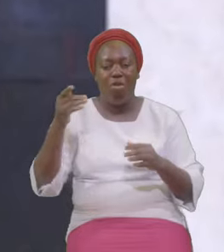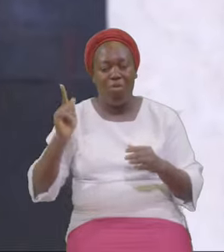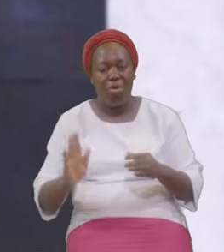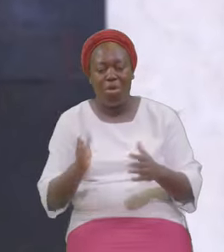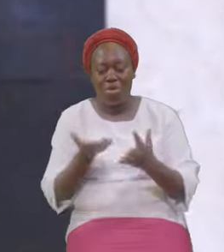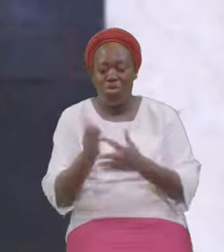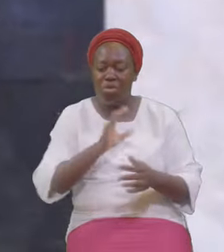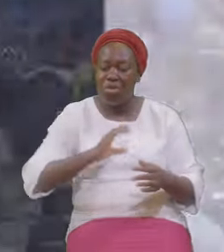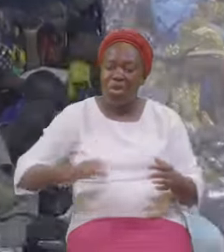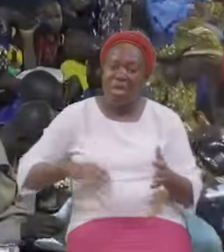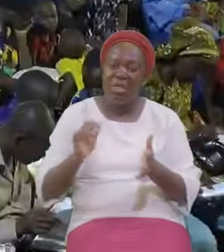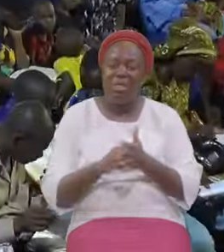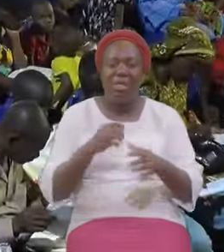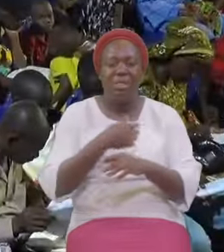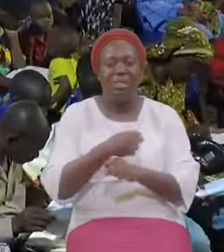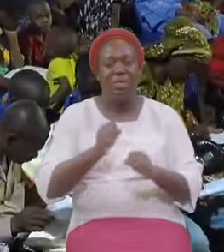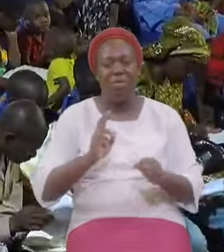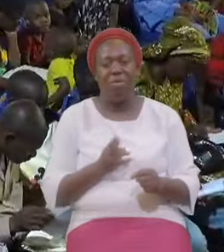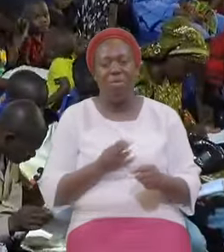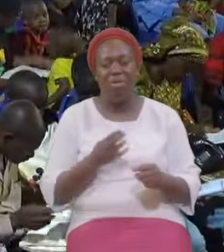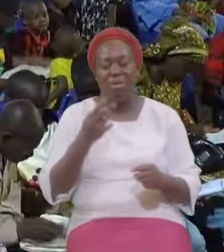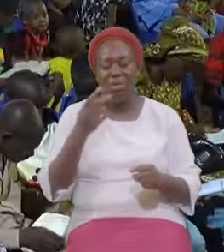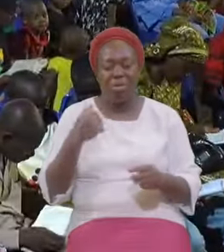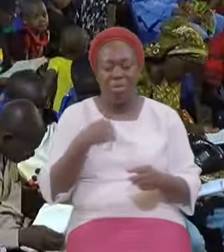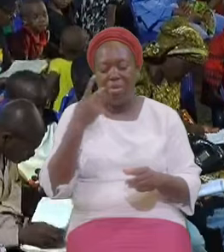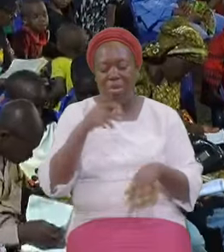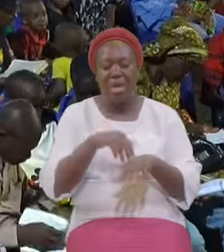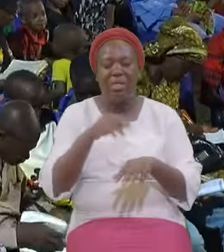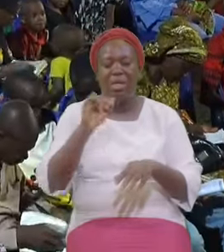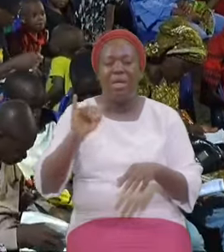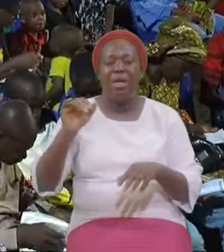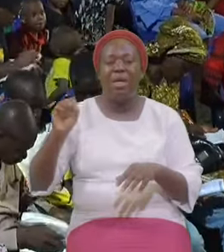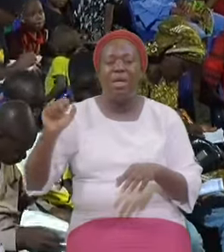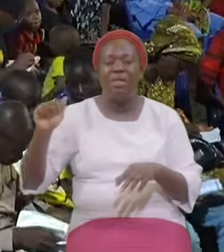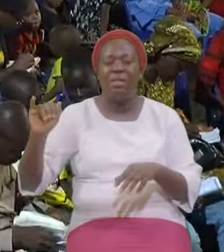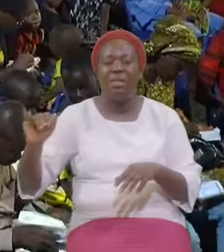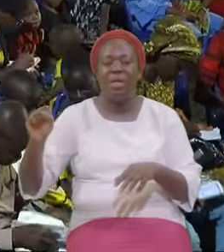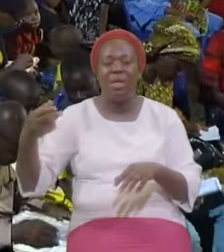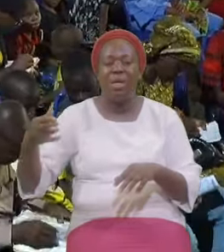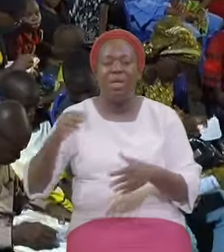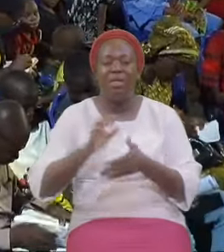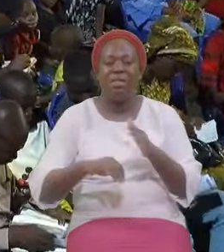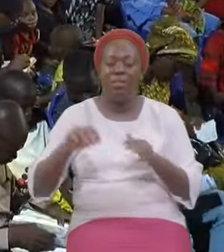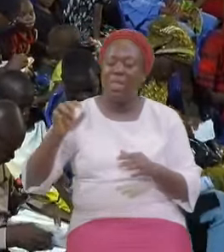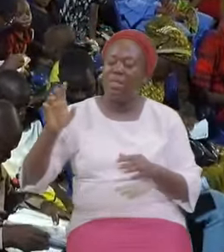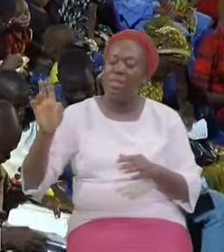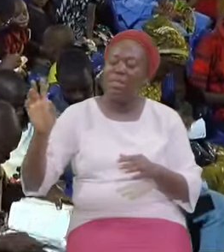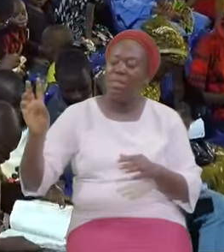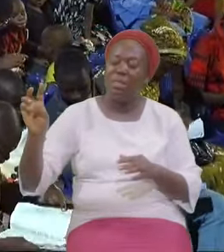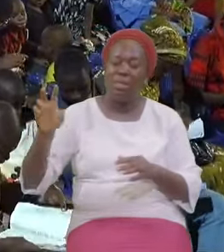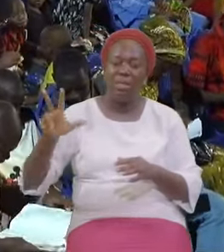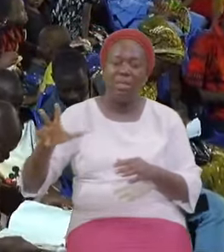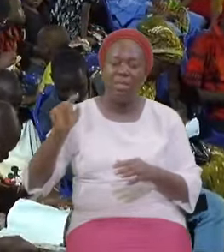us. We're looking at Isaiah chapter 63. And I'm reading from verse 1.